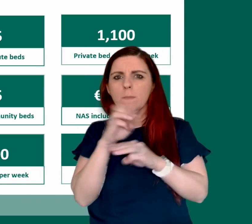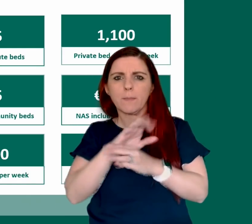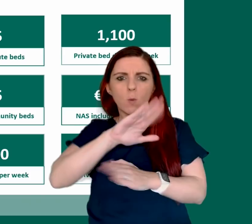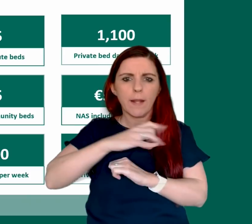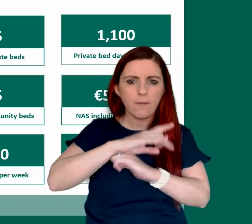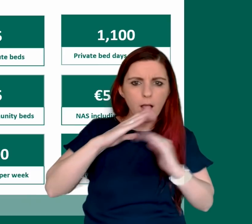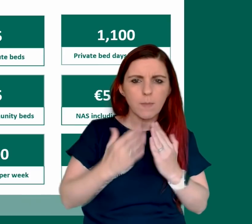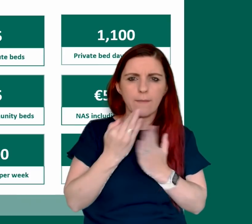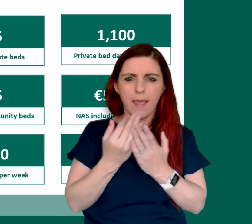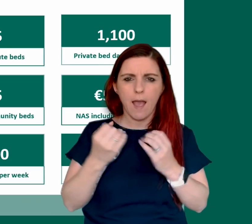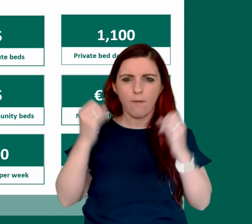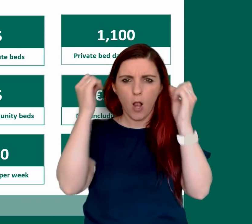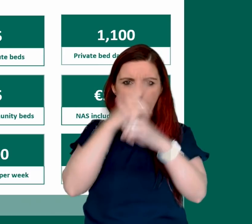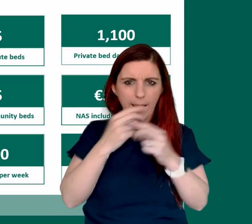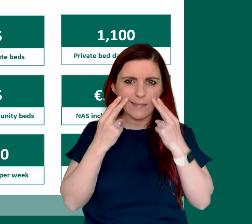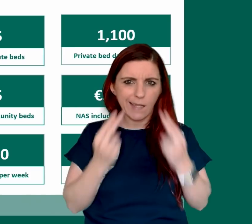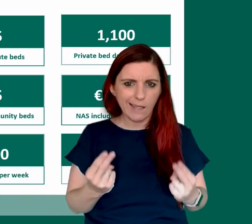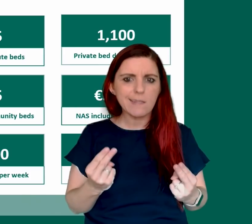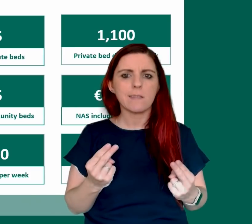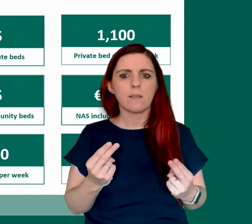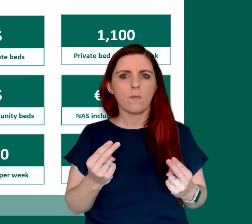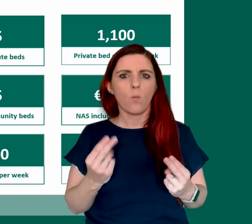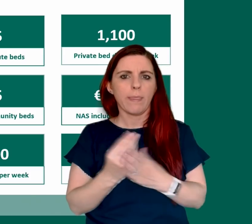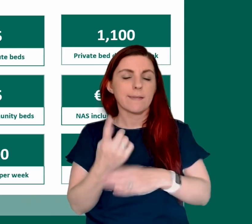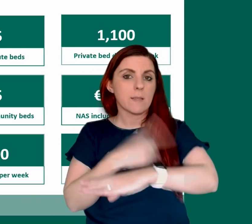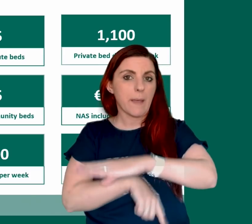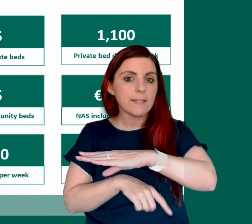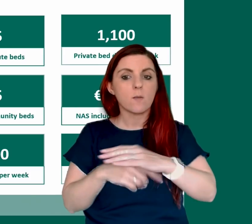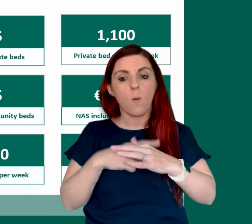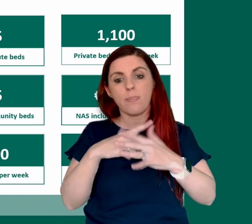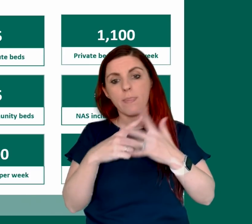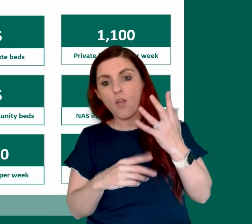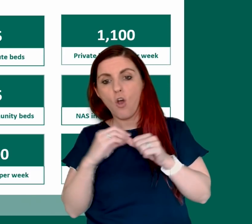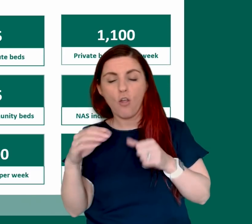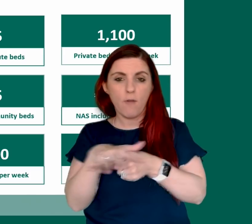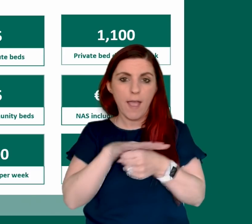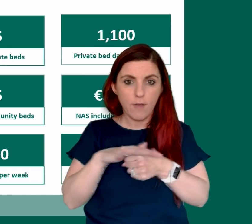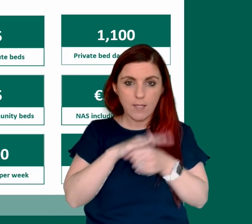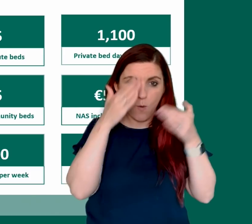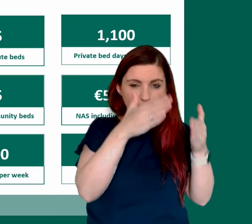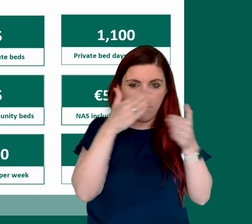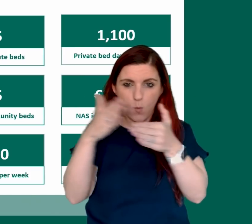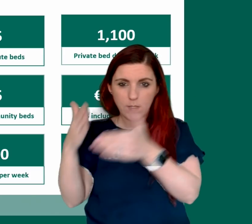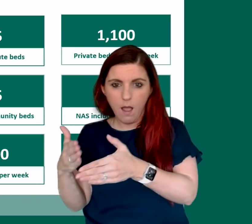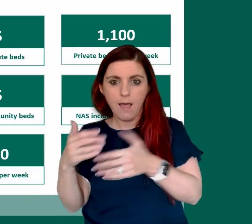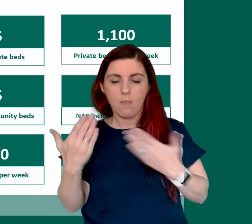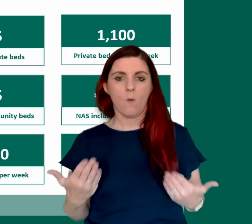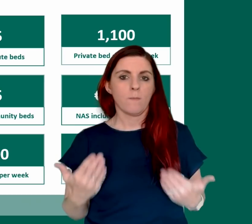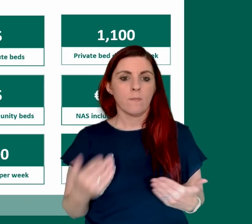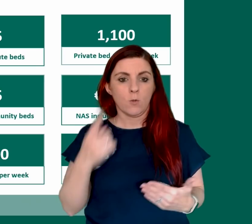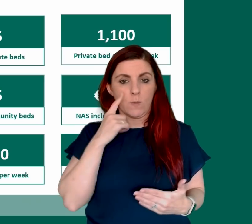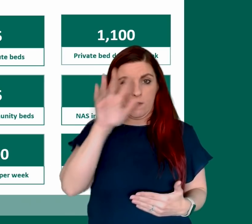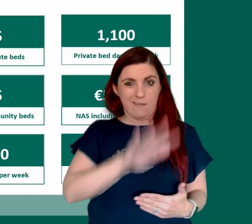have complex needs in respect of disability. So they are other areas that we are trying to focus on, because we can see from